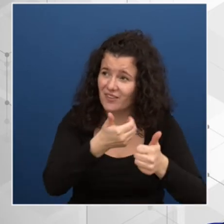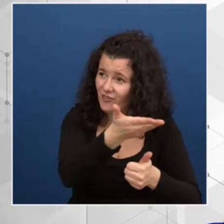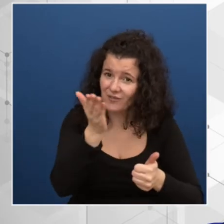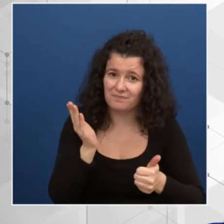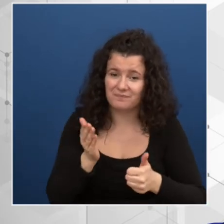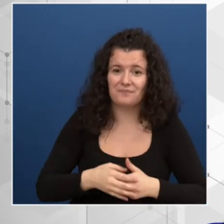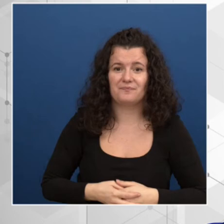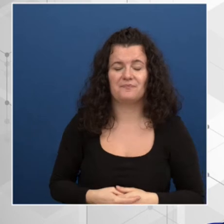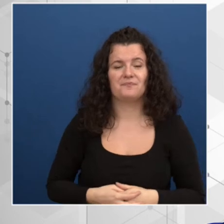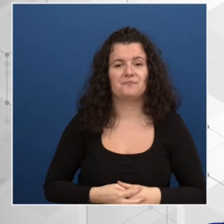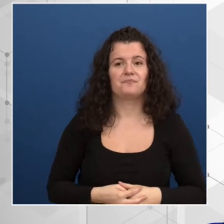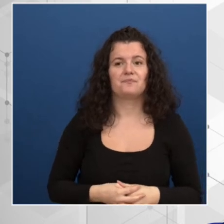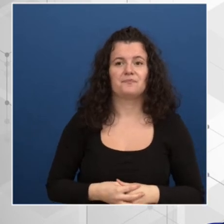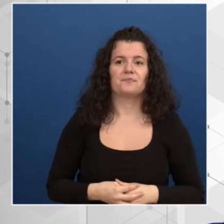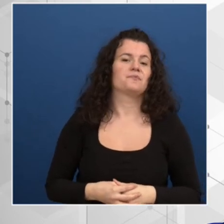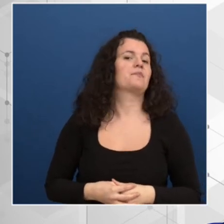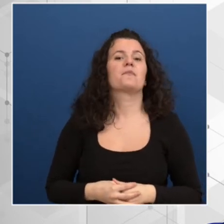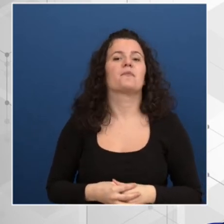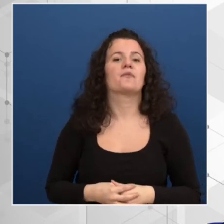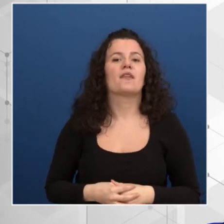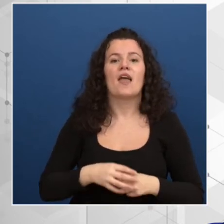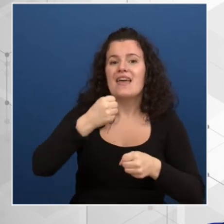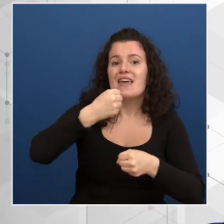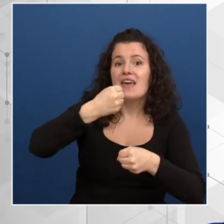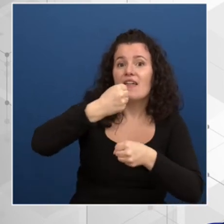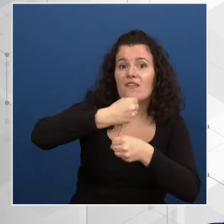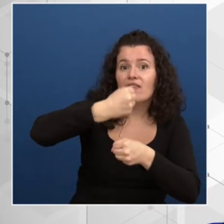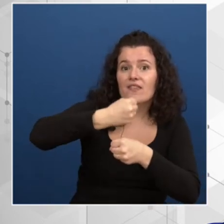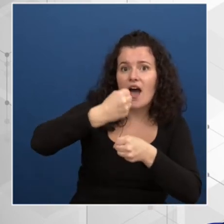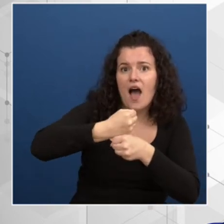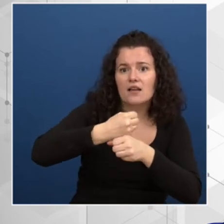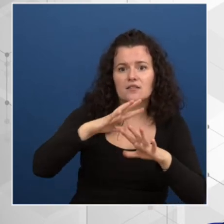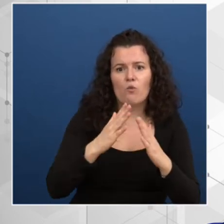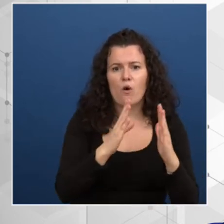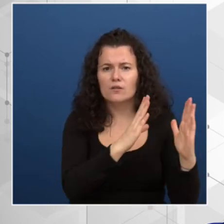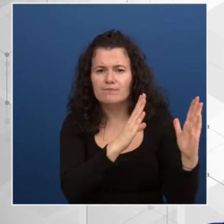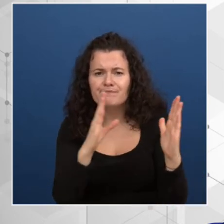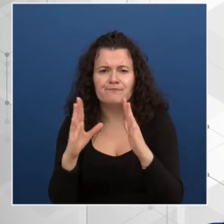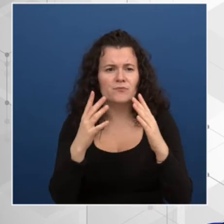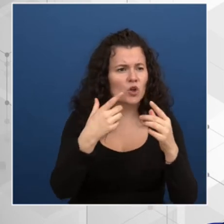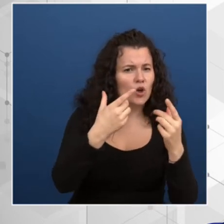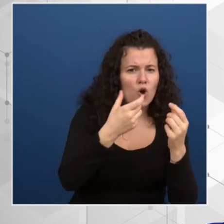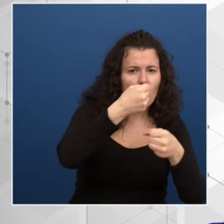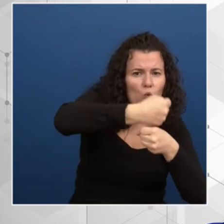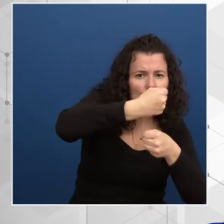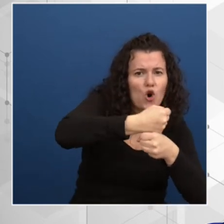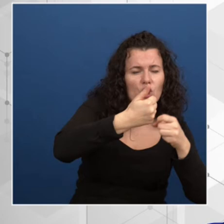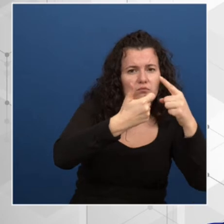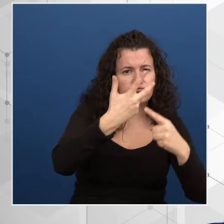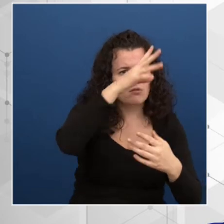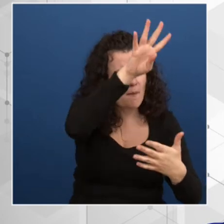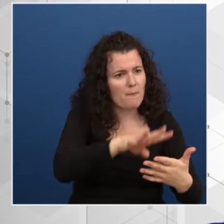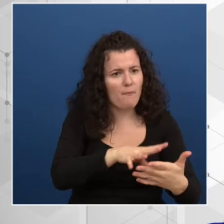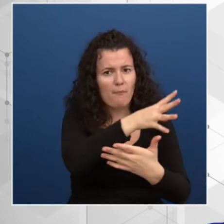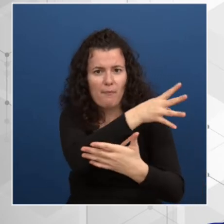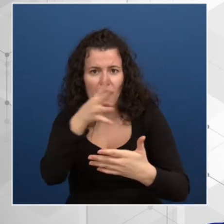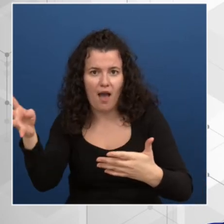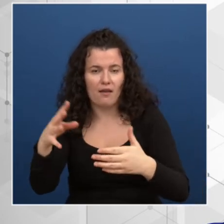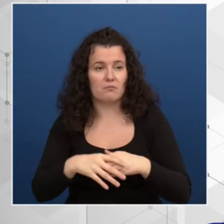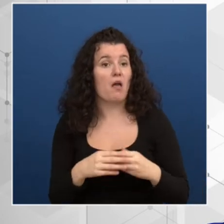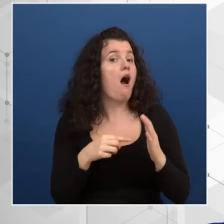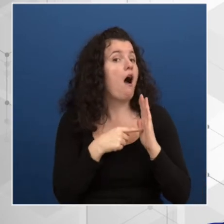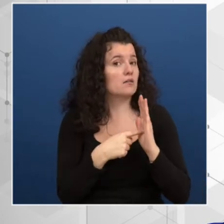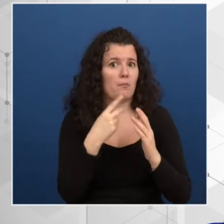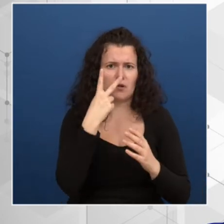And finally, task management. So here we have Planner. So Planner is a great tool and we can look at tasks, but have a